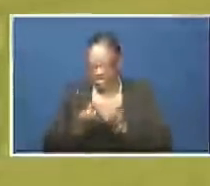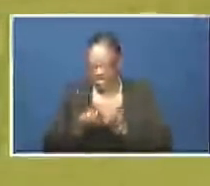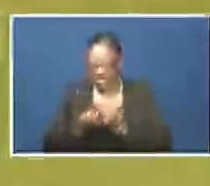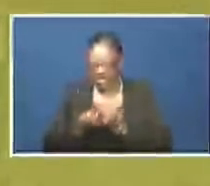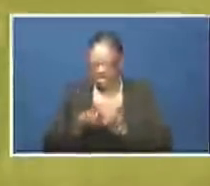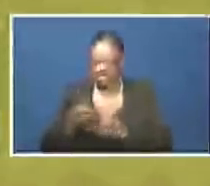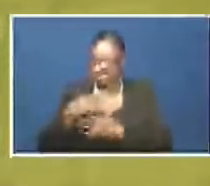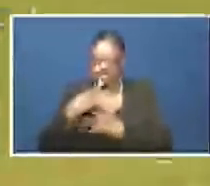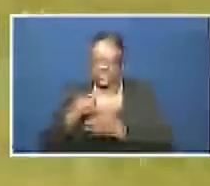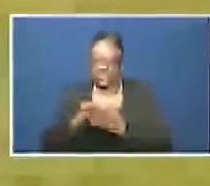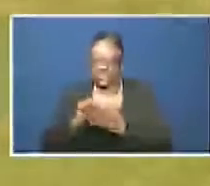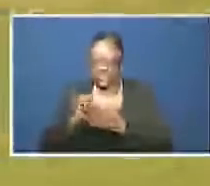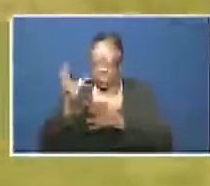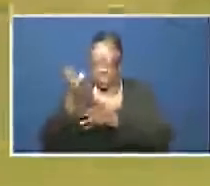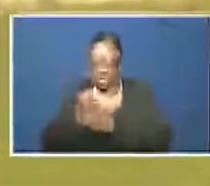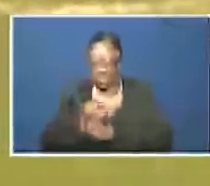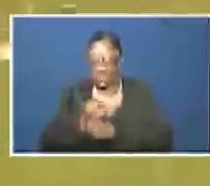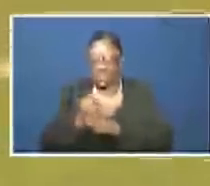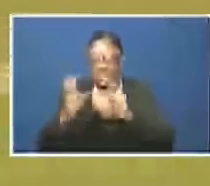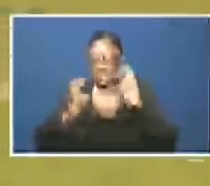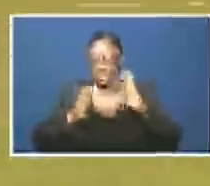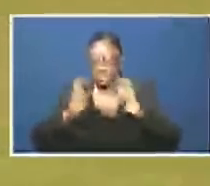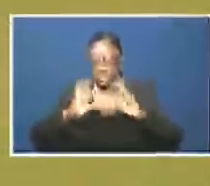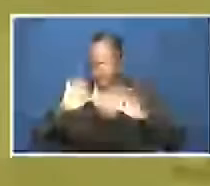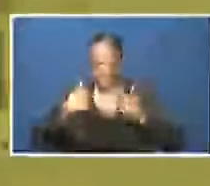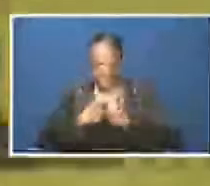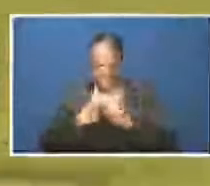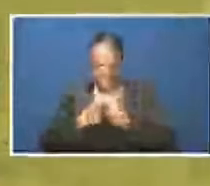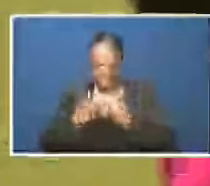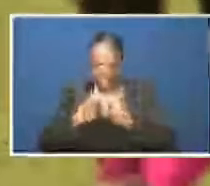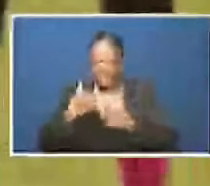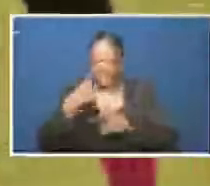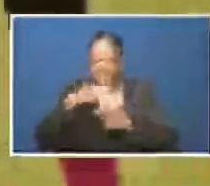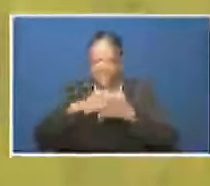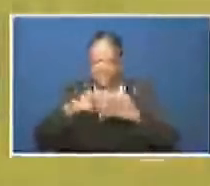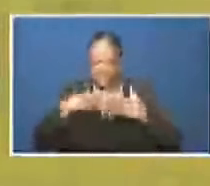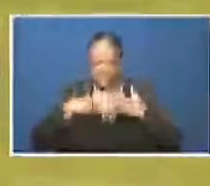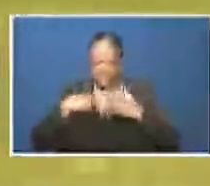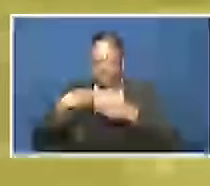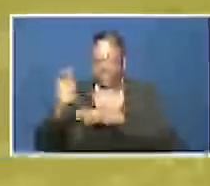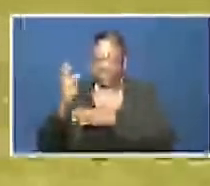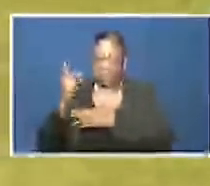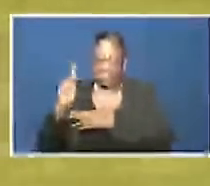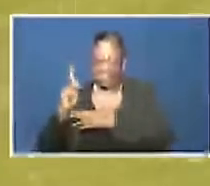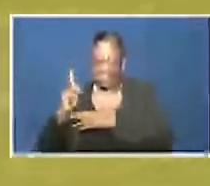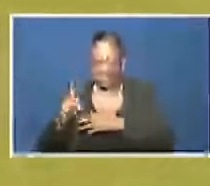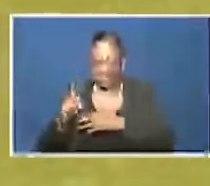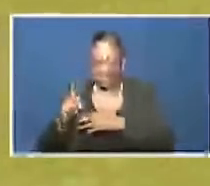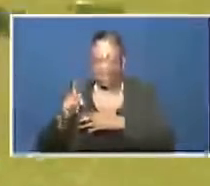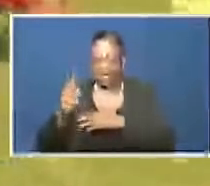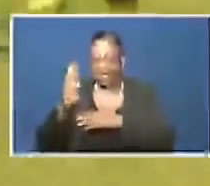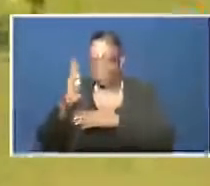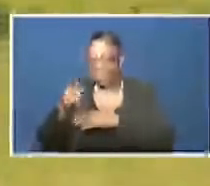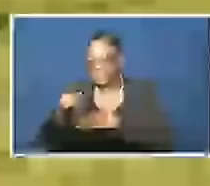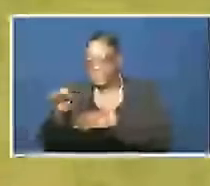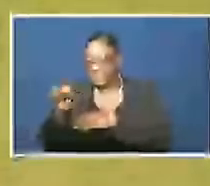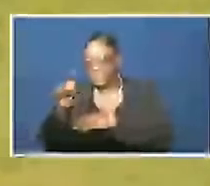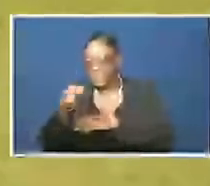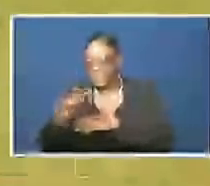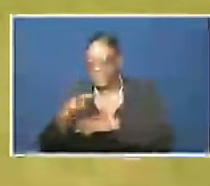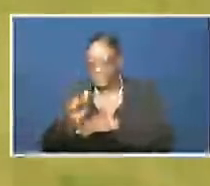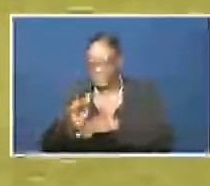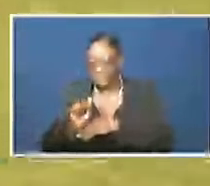to lock up their spots in the championship game. On the women's side, it would be the ground-up Pink Panthers and Sands Lady Hawks in a tough, gritty